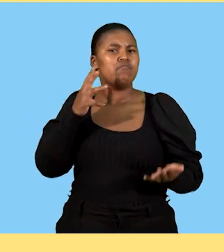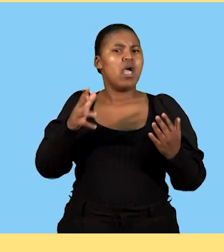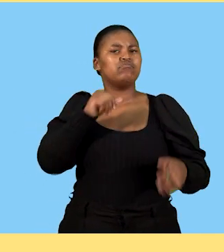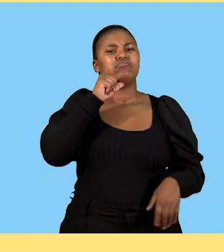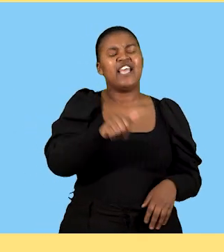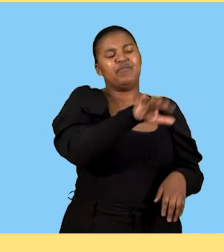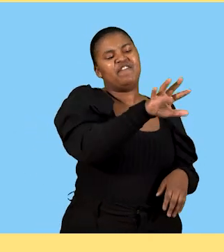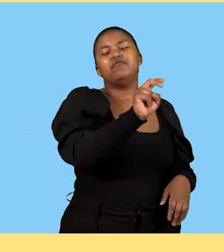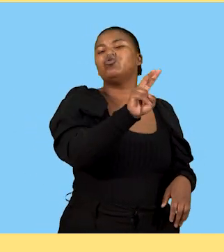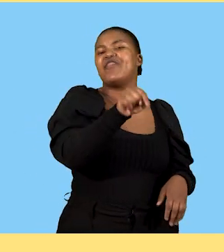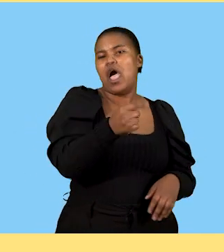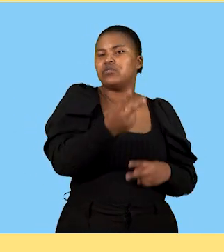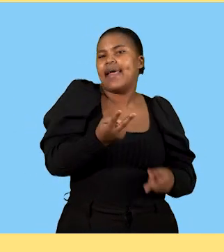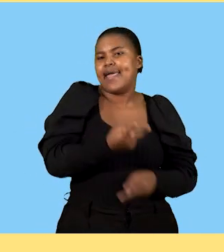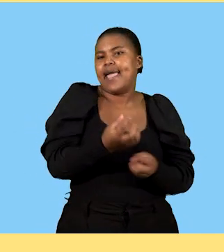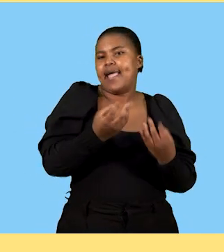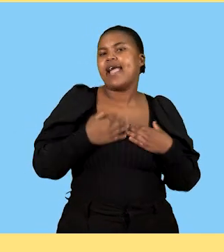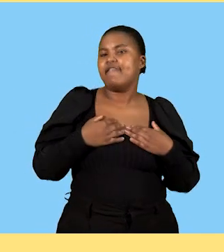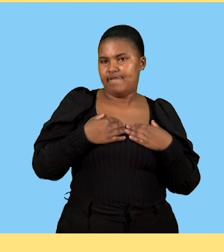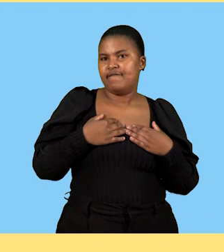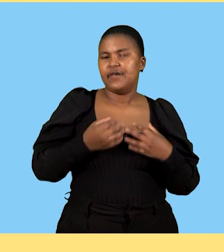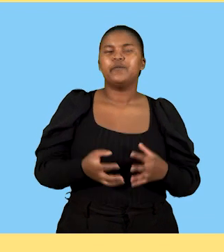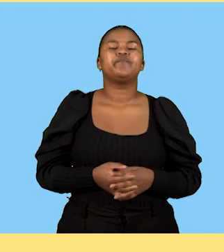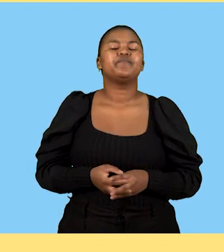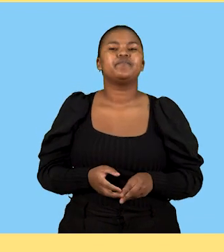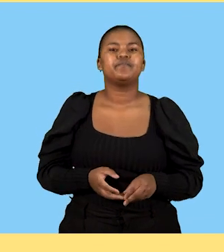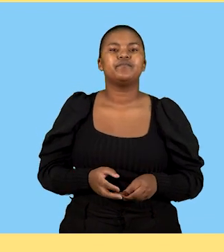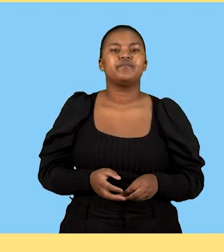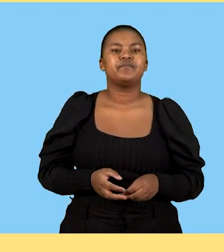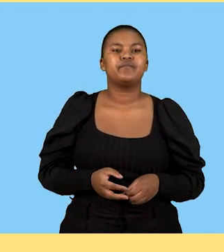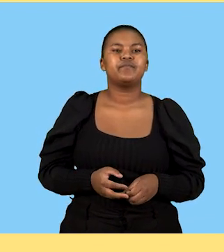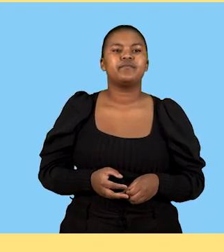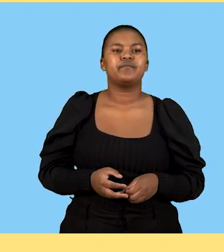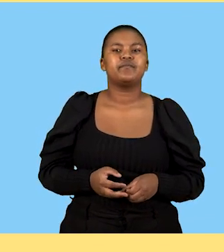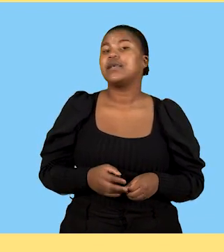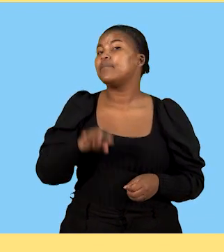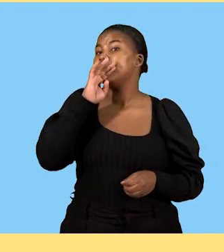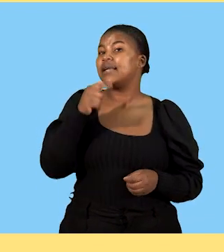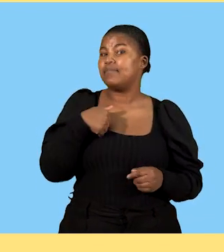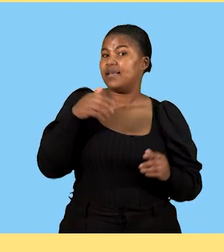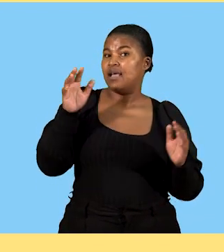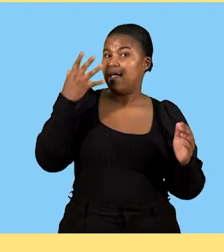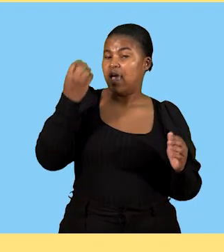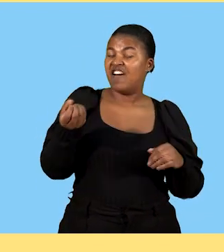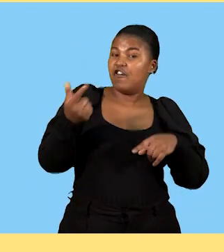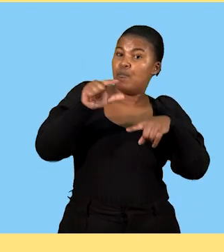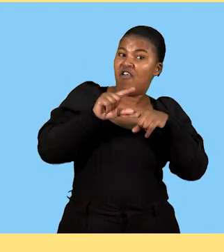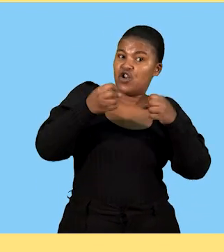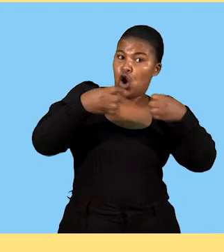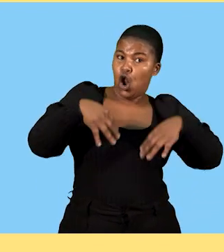same 52,000 again. So once you have your profit and